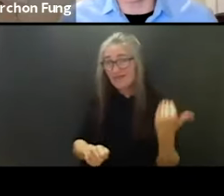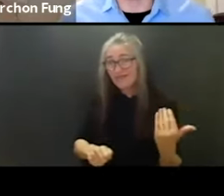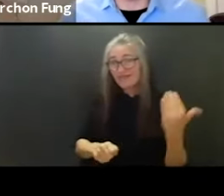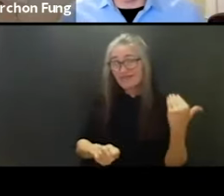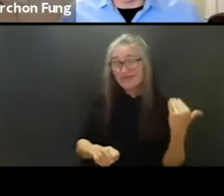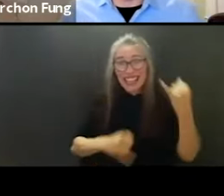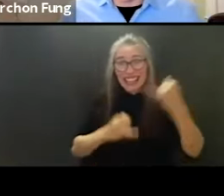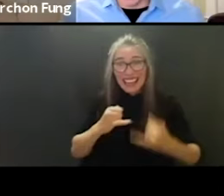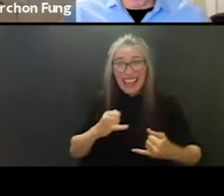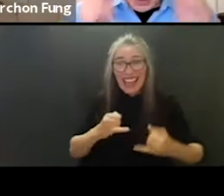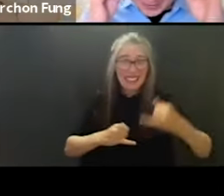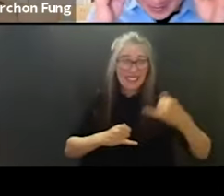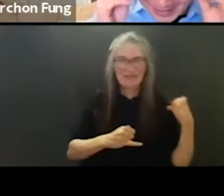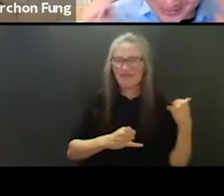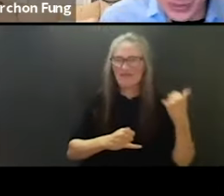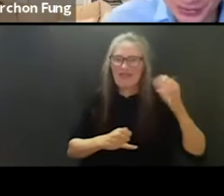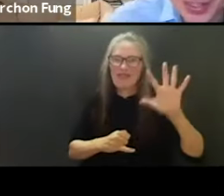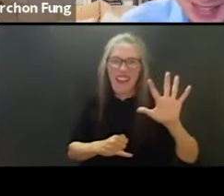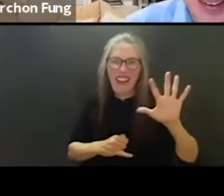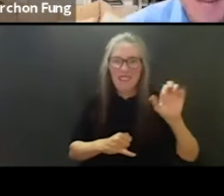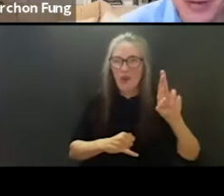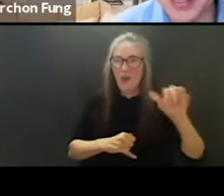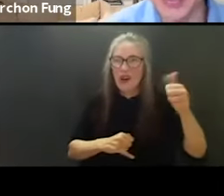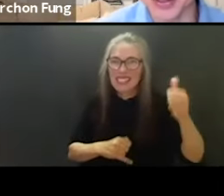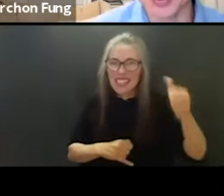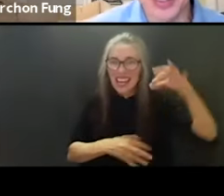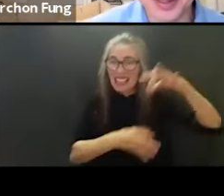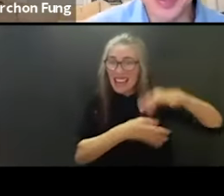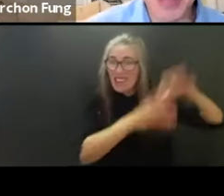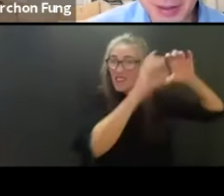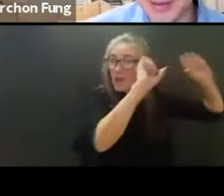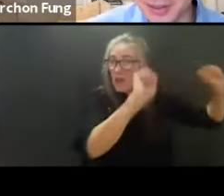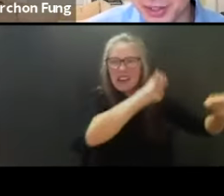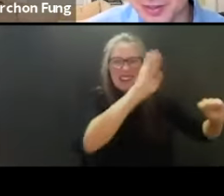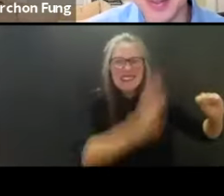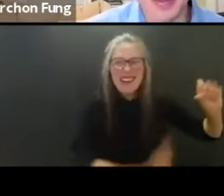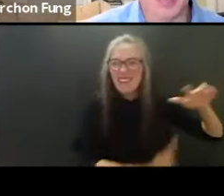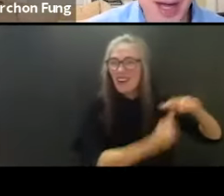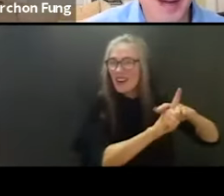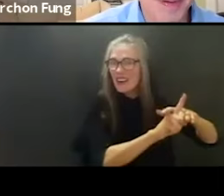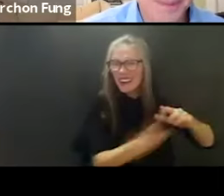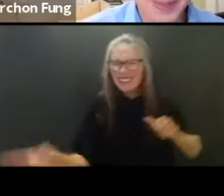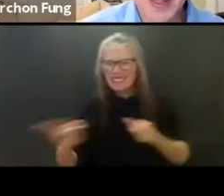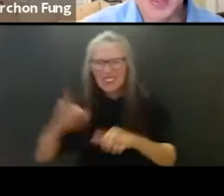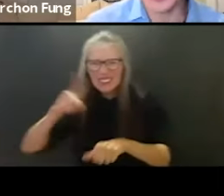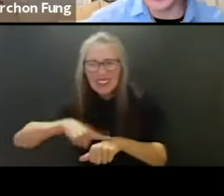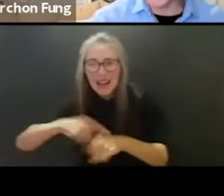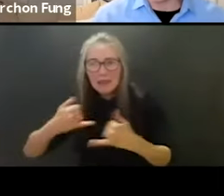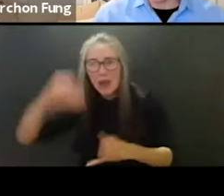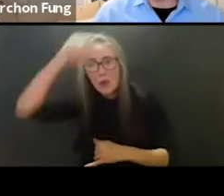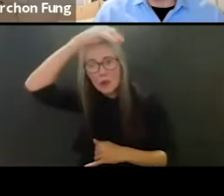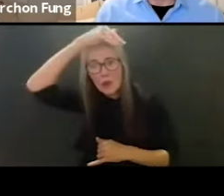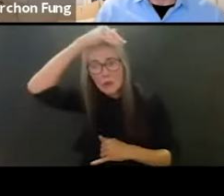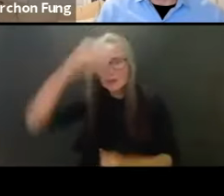few articles and books on this topic in the last five or 10 presidential elections because it just didn't come up. The